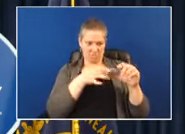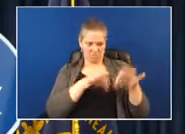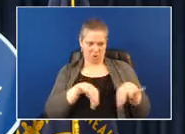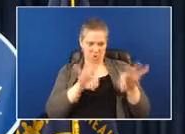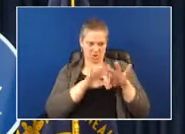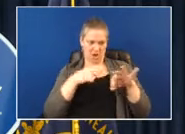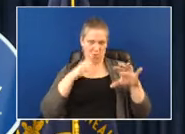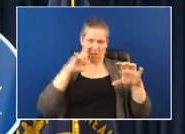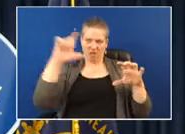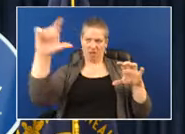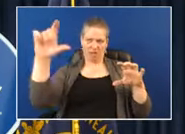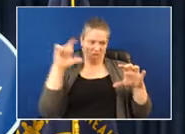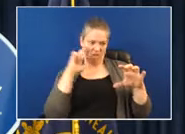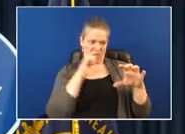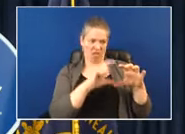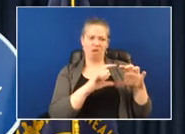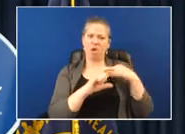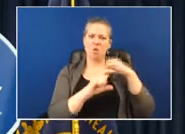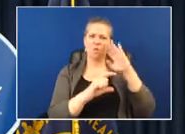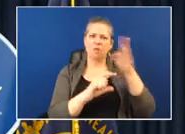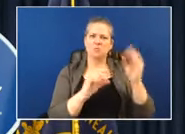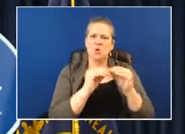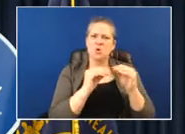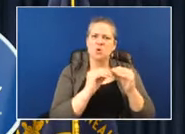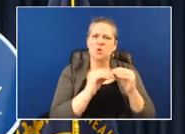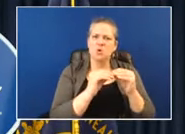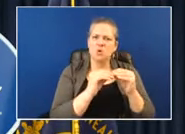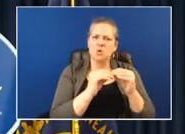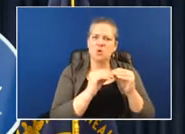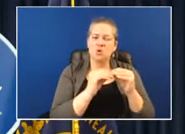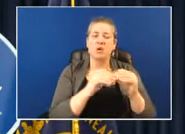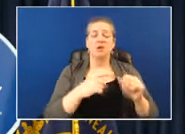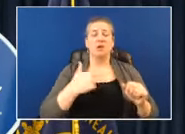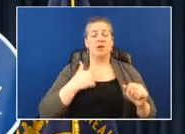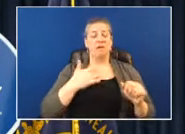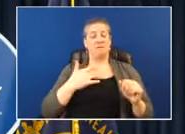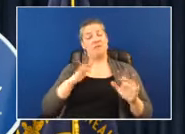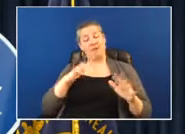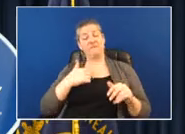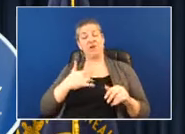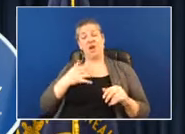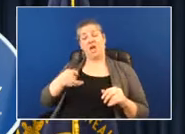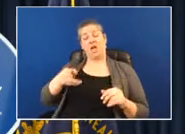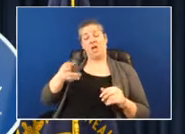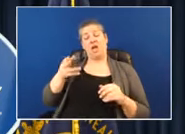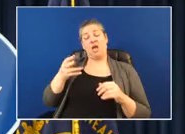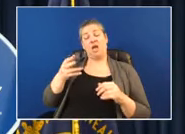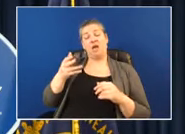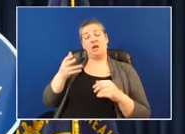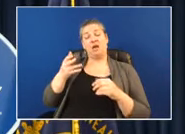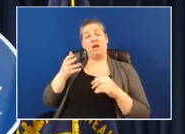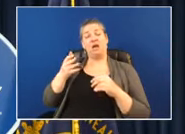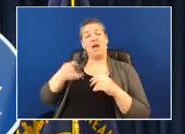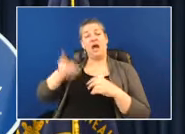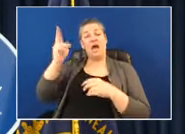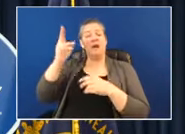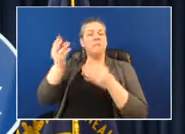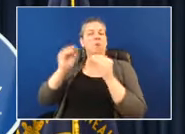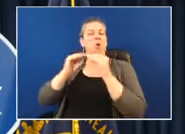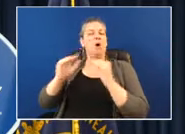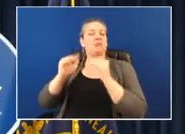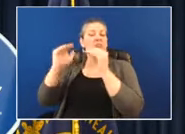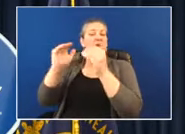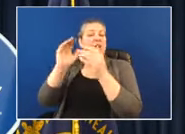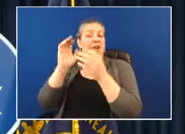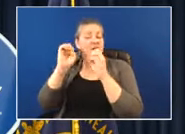higher education budget is much better. I believe that we saw funding increases. I do worry that part of those increases